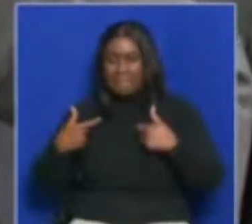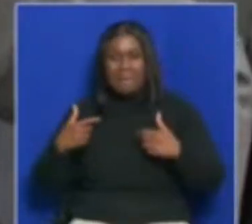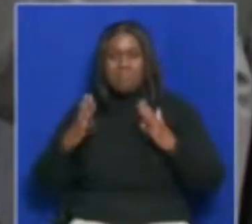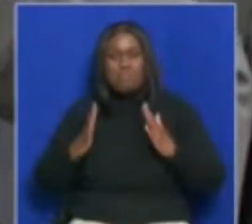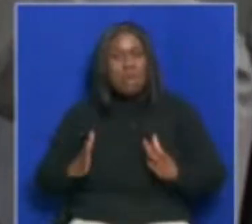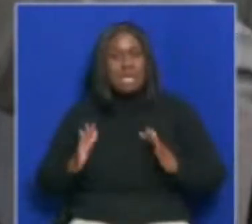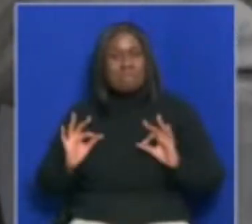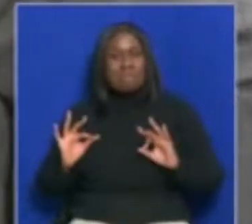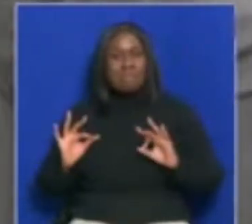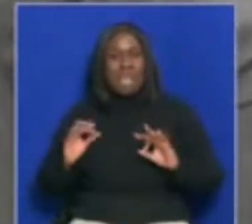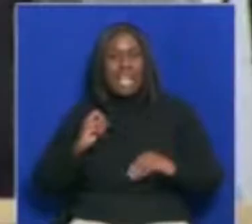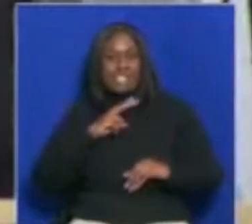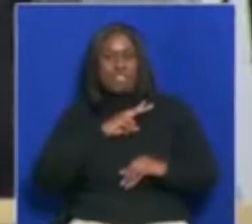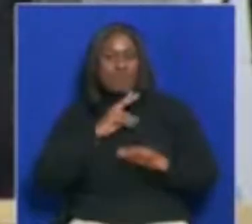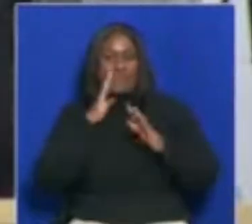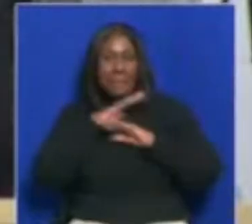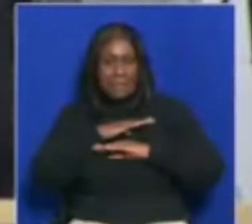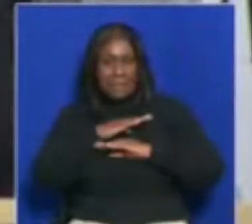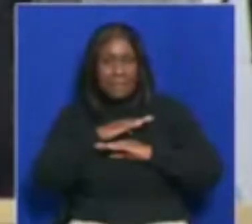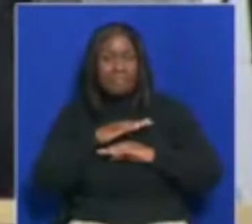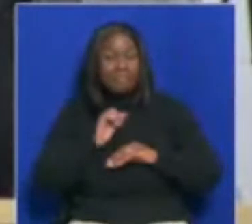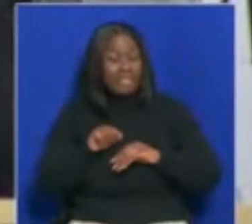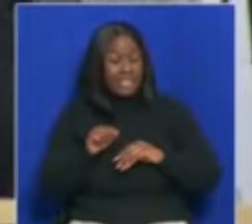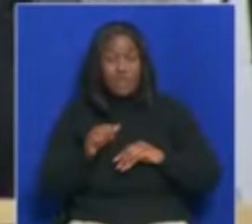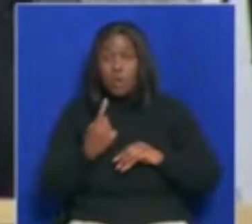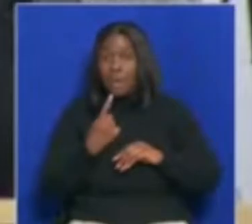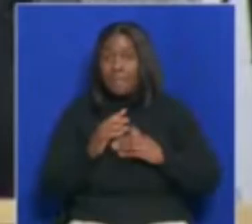fact, one member